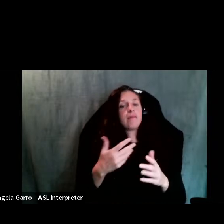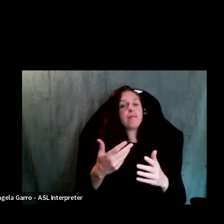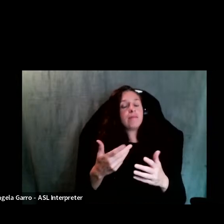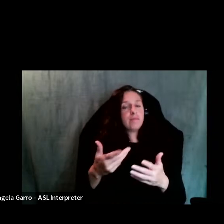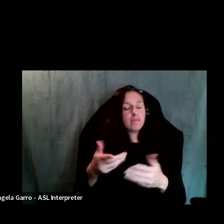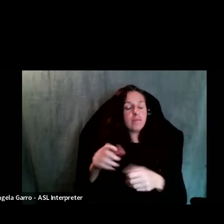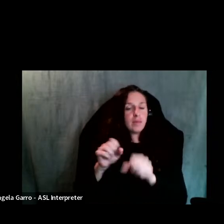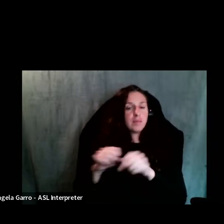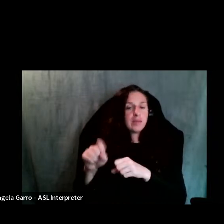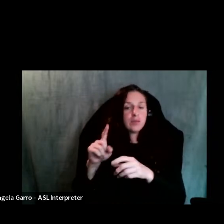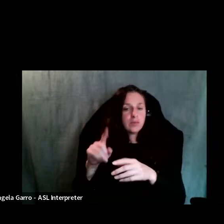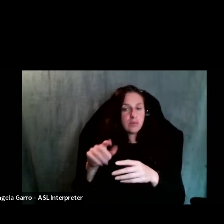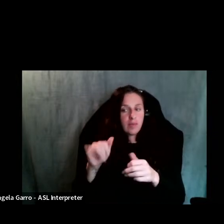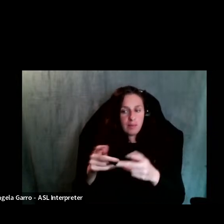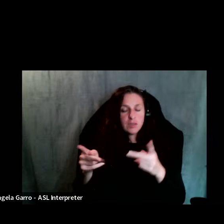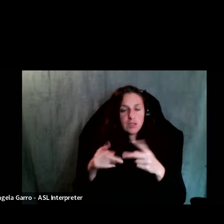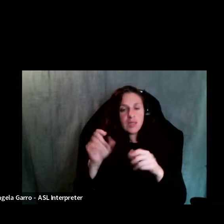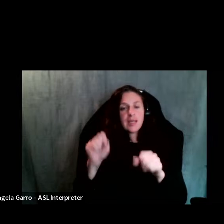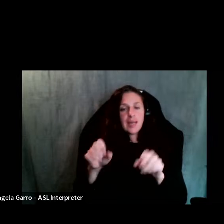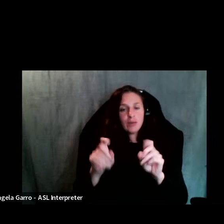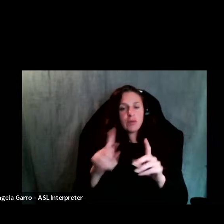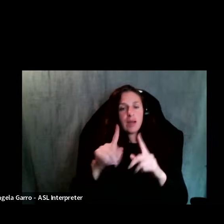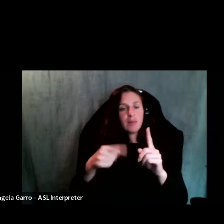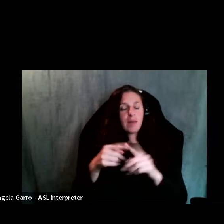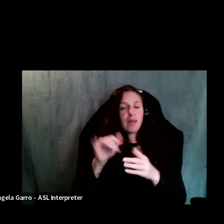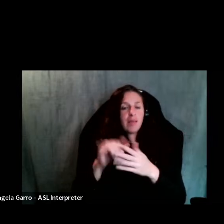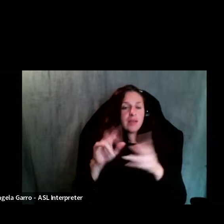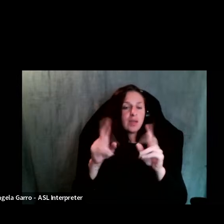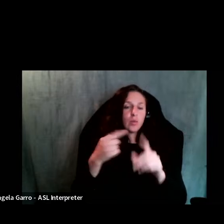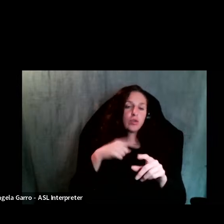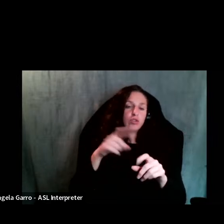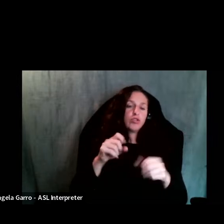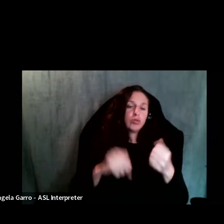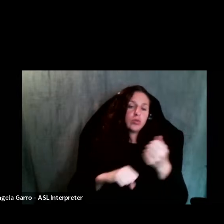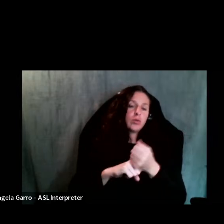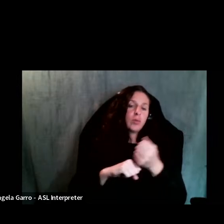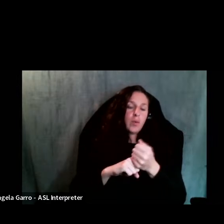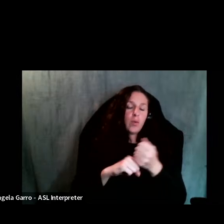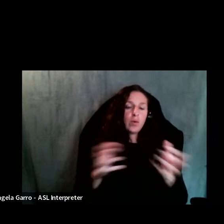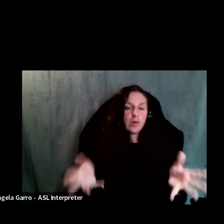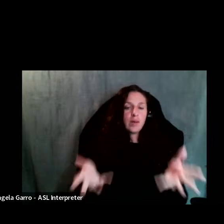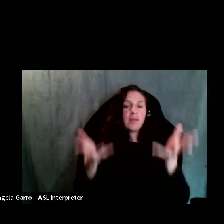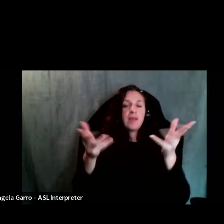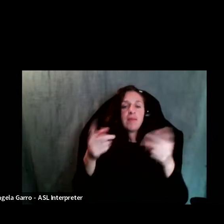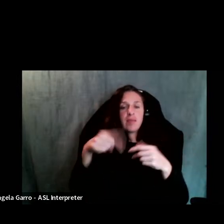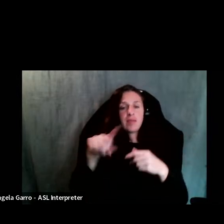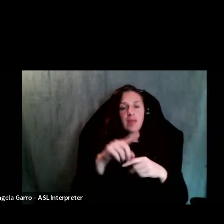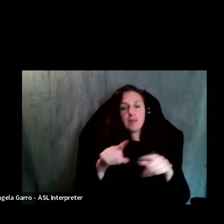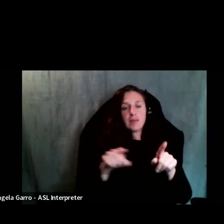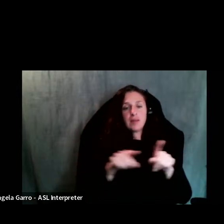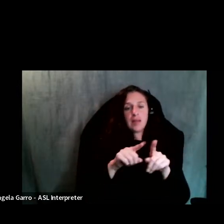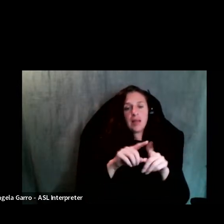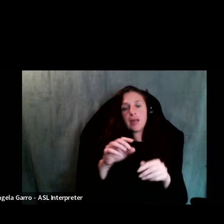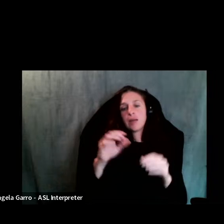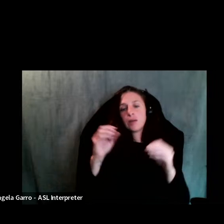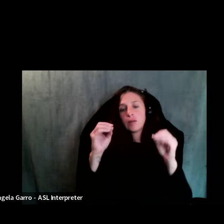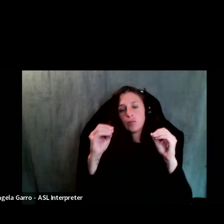position to where they can educate about this topic, and we should support and uplift them, such as Professor Shomen.